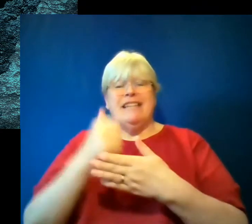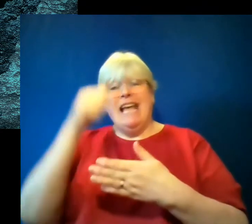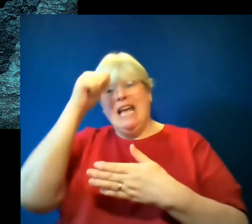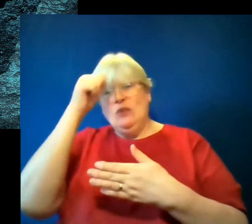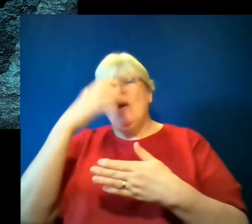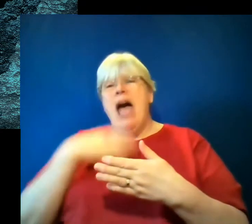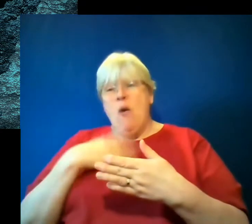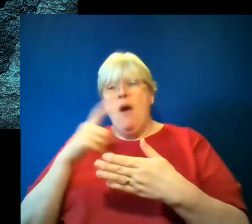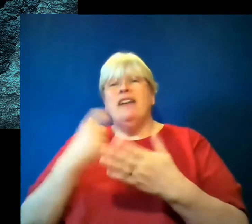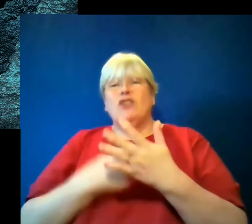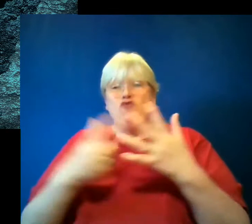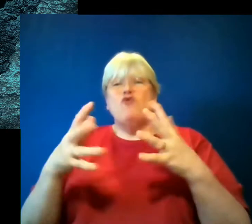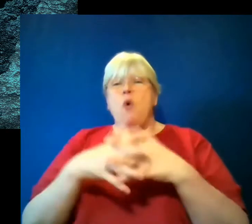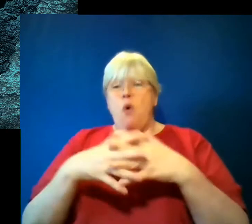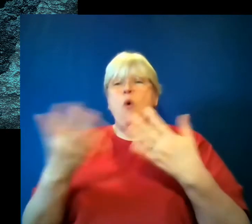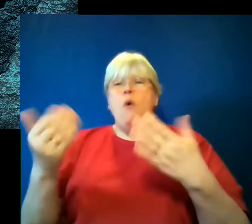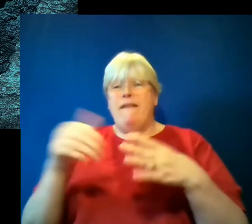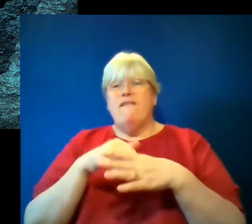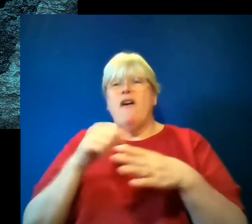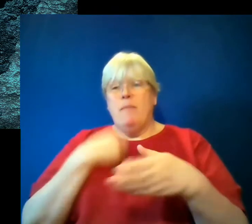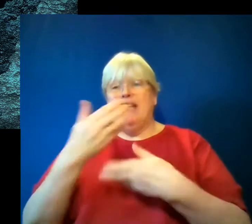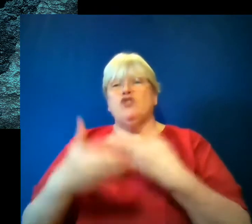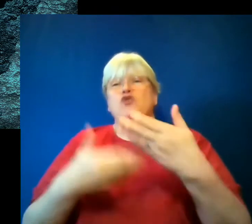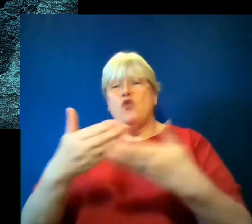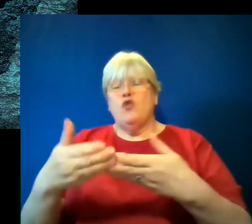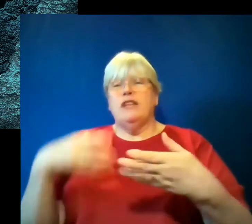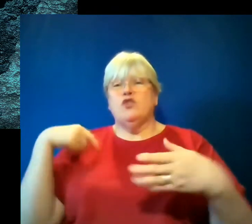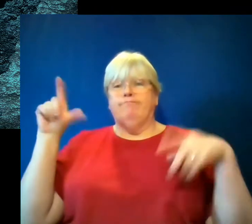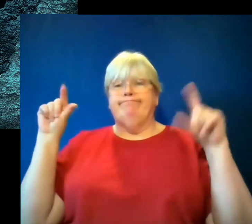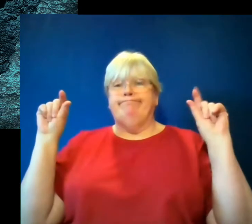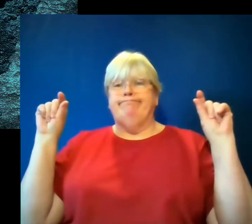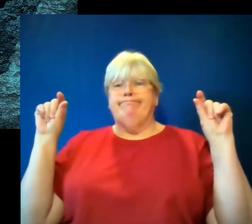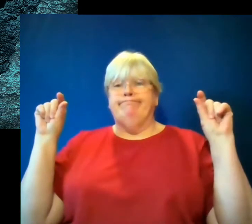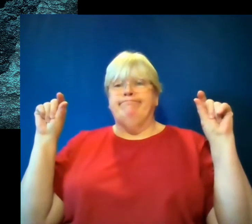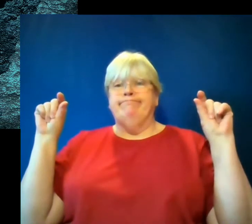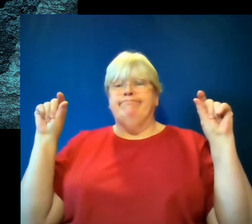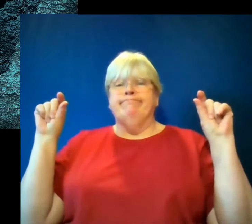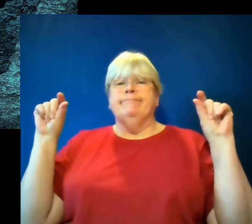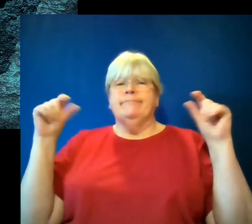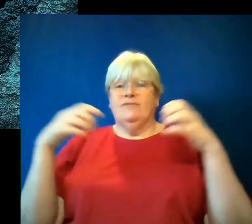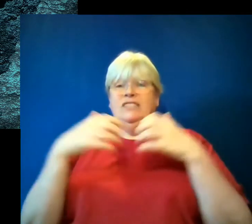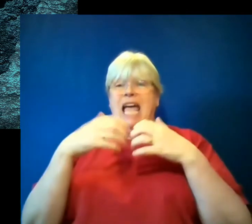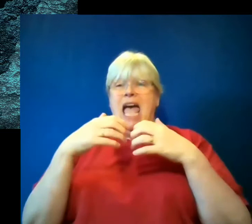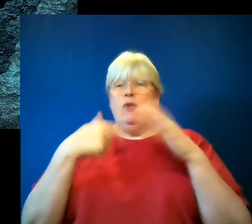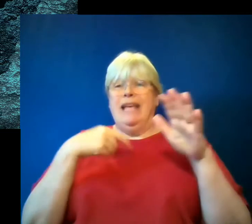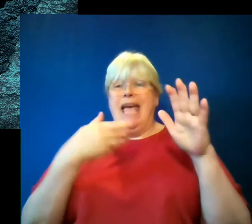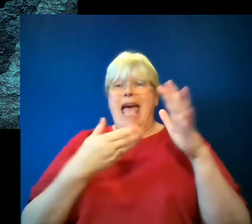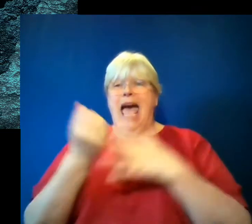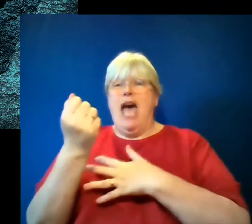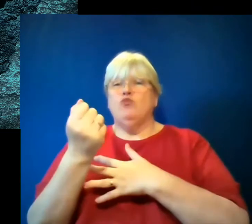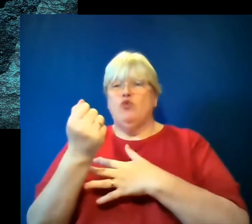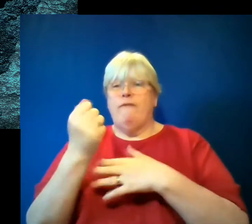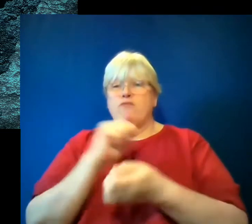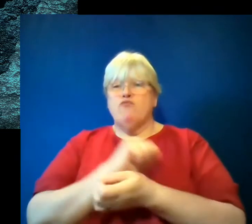wanted these crows, these brilliantly clever animals, to be part of the heist. And this is how they break Silk out of the prison cell.